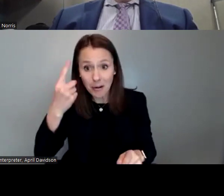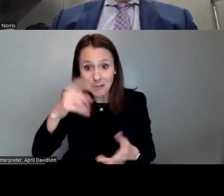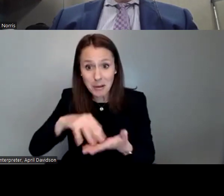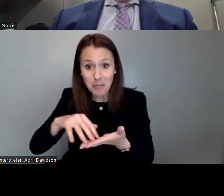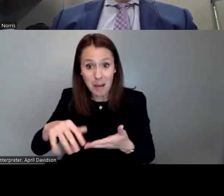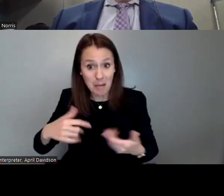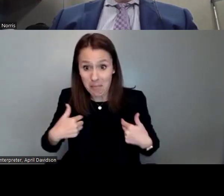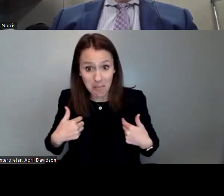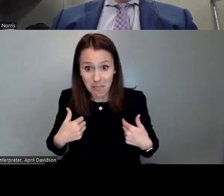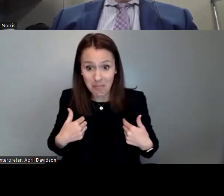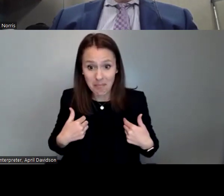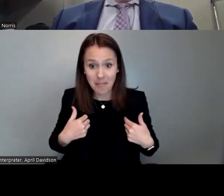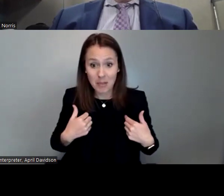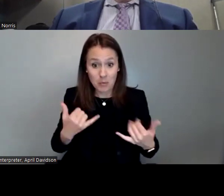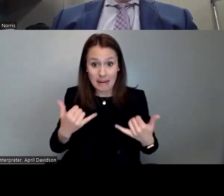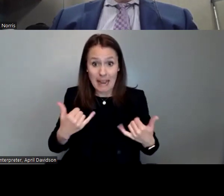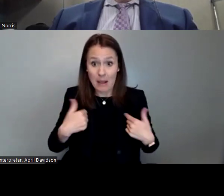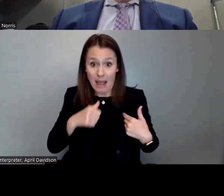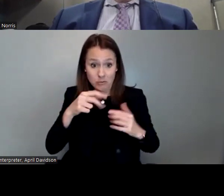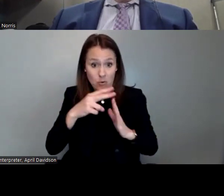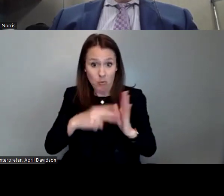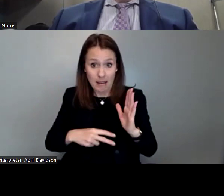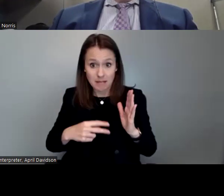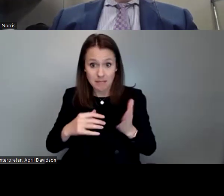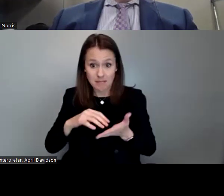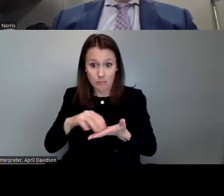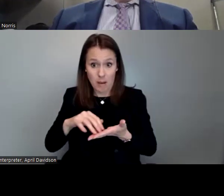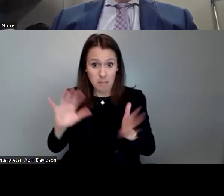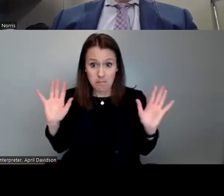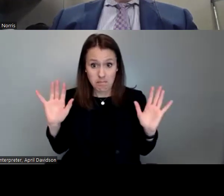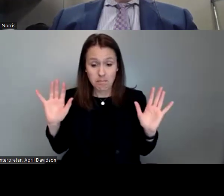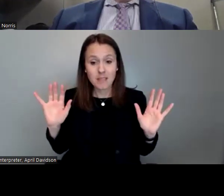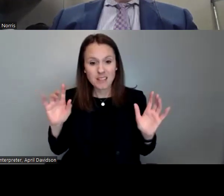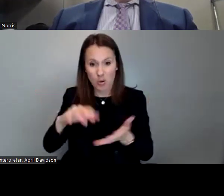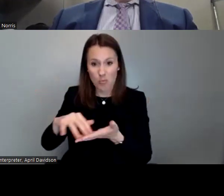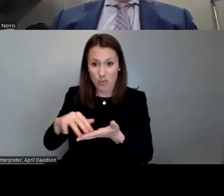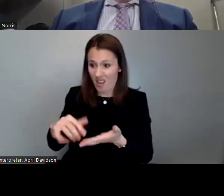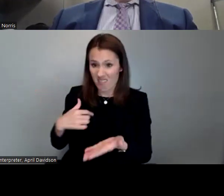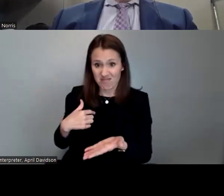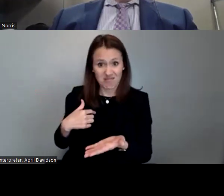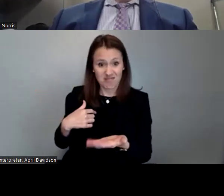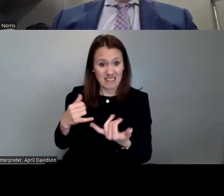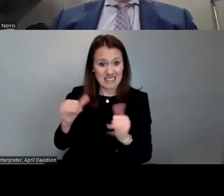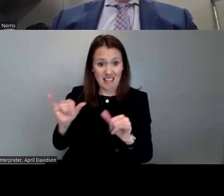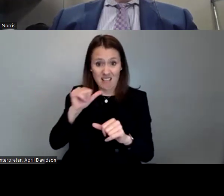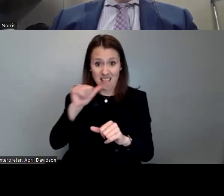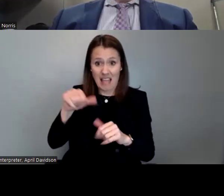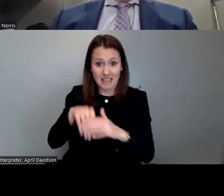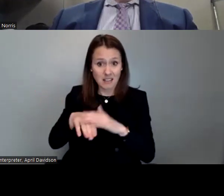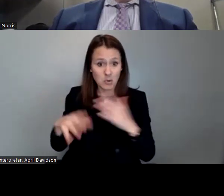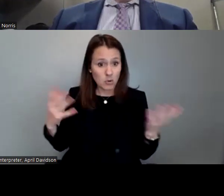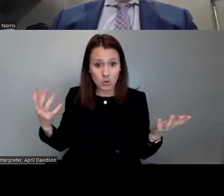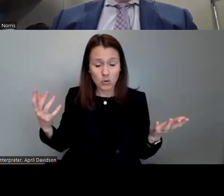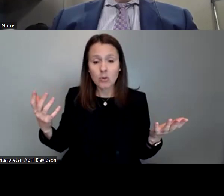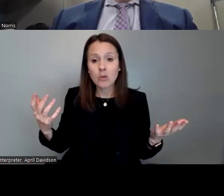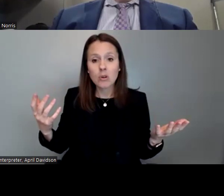I will say that I currently do not read. And so for me, Braille will still be inaccessible, even though